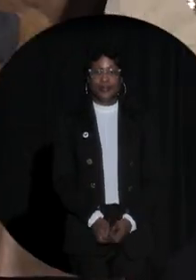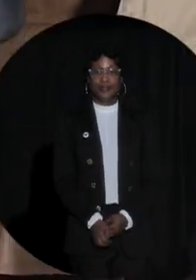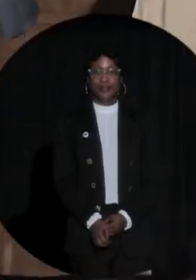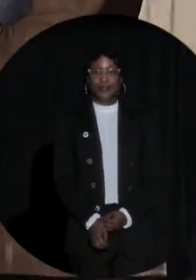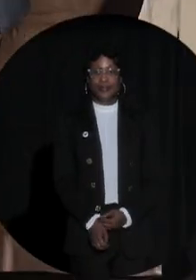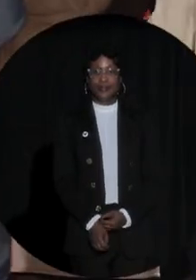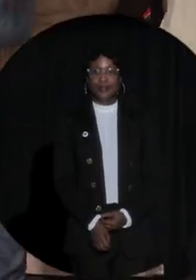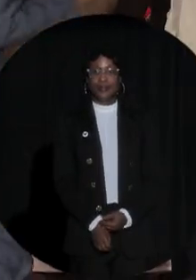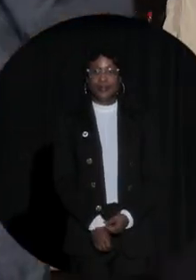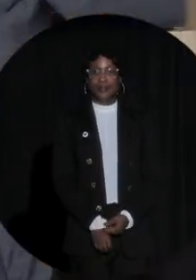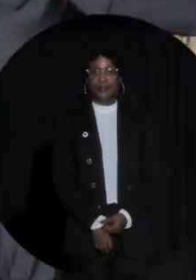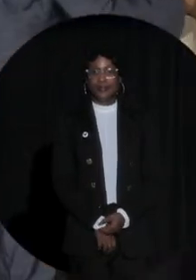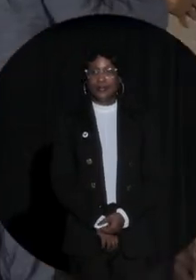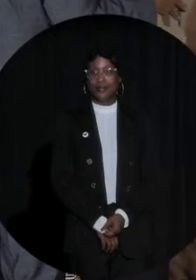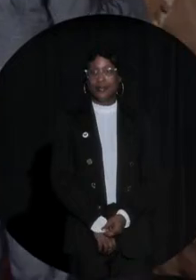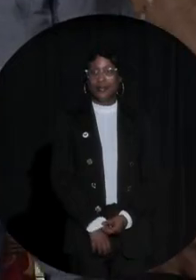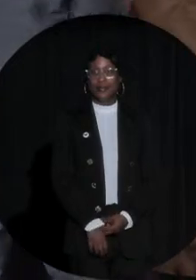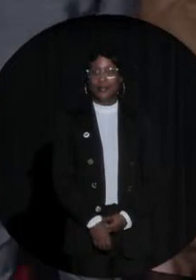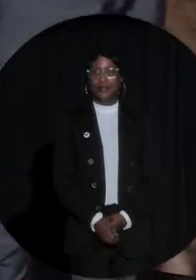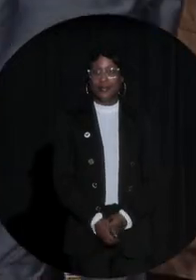Lonnie.